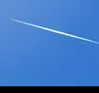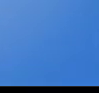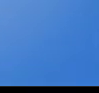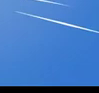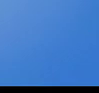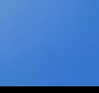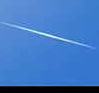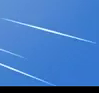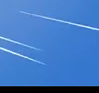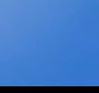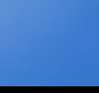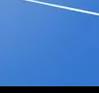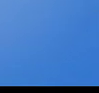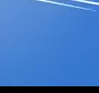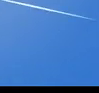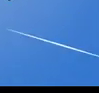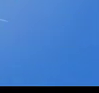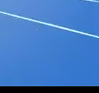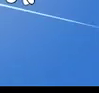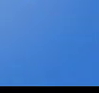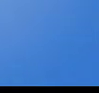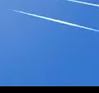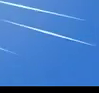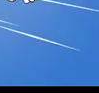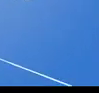Welcome and study with Tanzania Institute of Education.